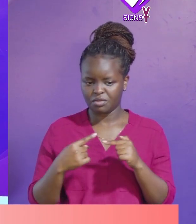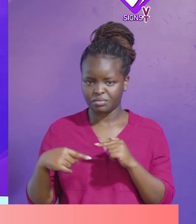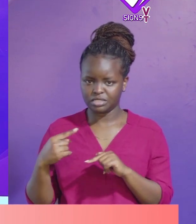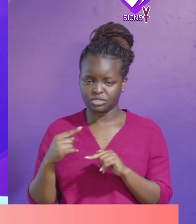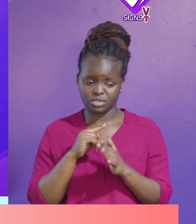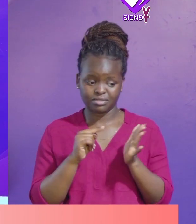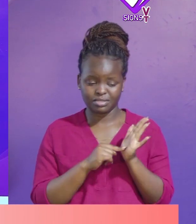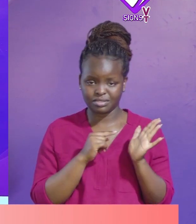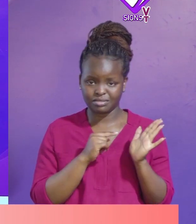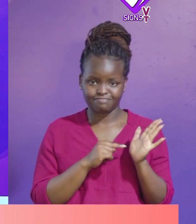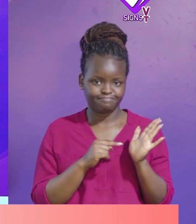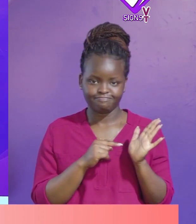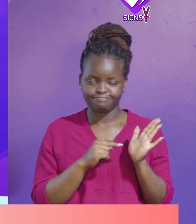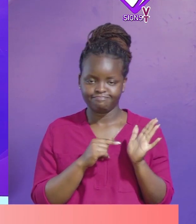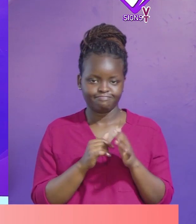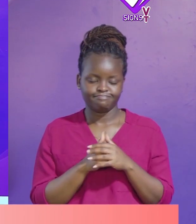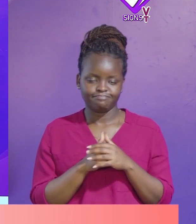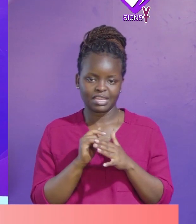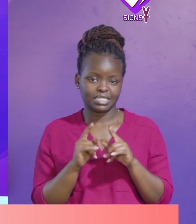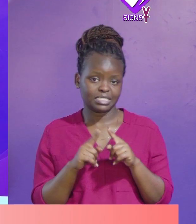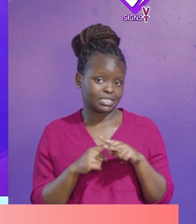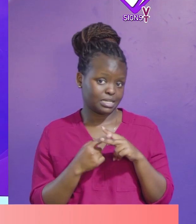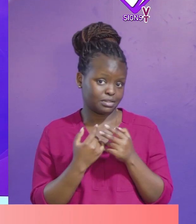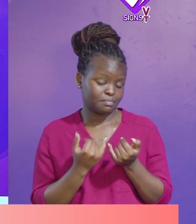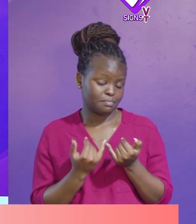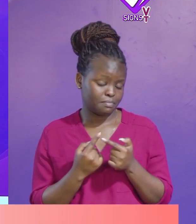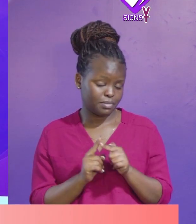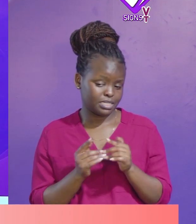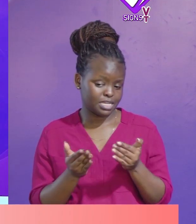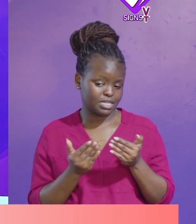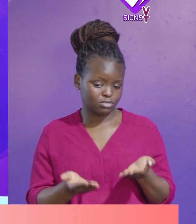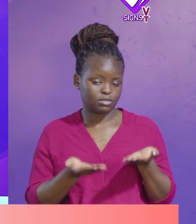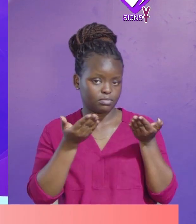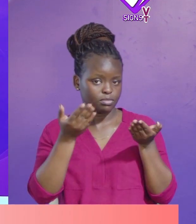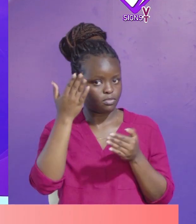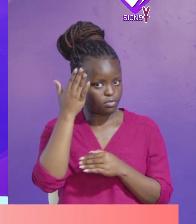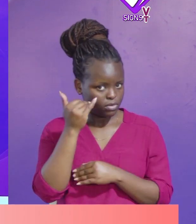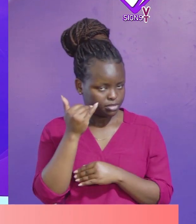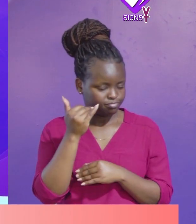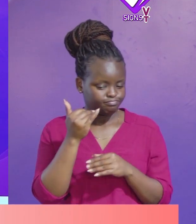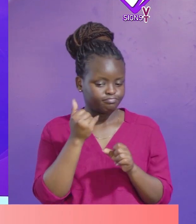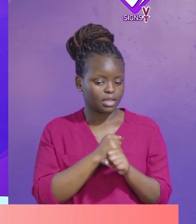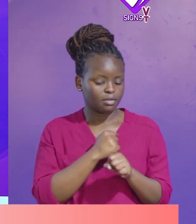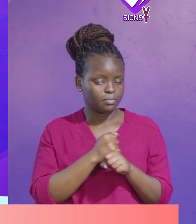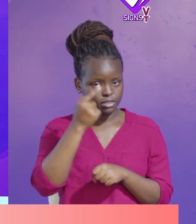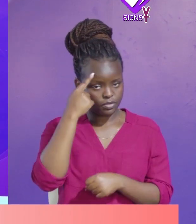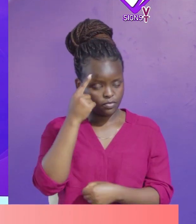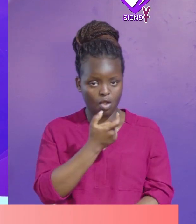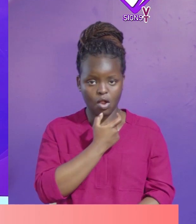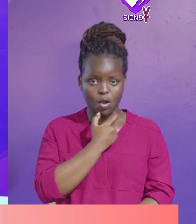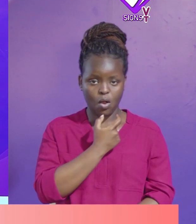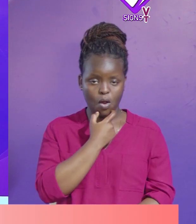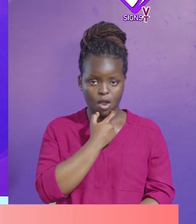was just the start, but I think they need to pull up their socks because the performance of Gor Mahia,